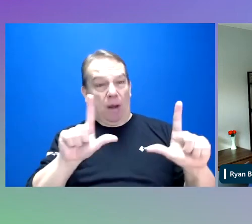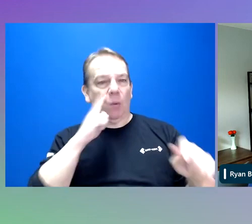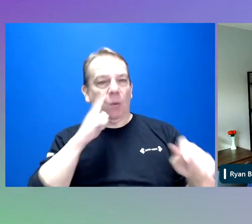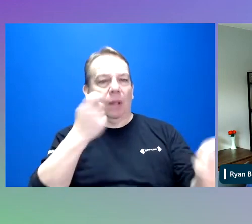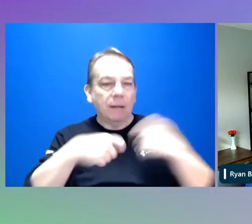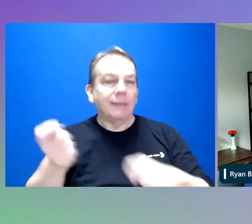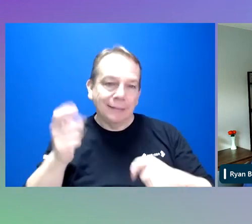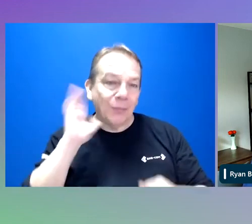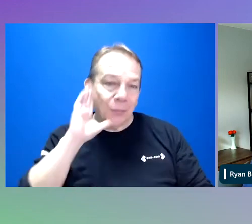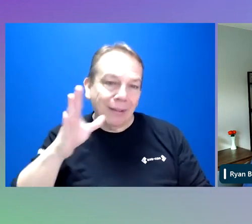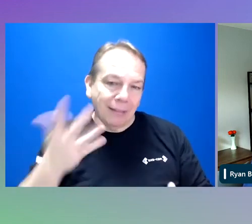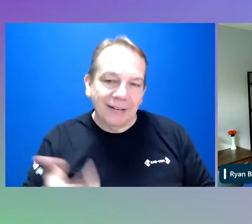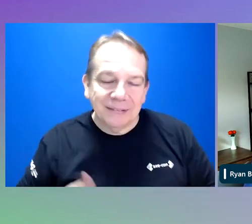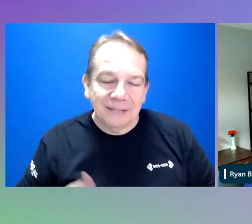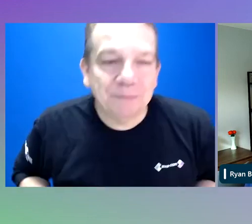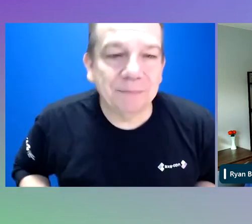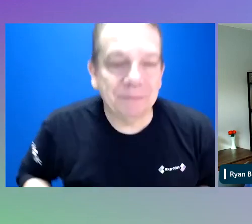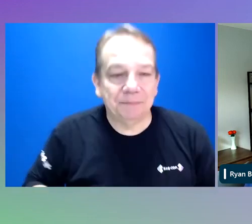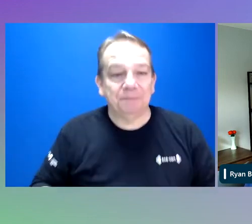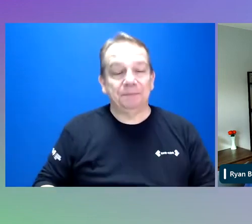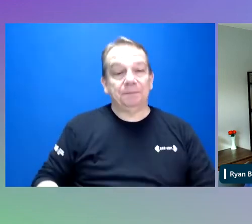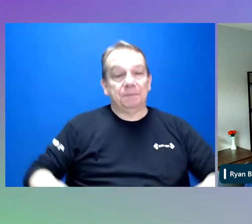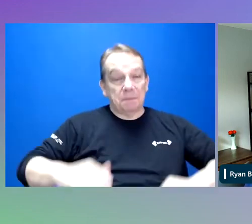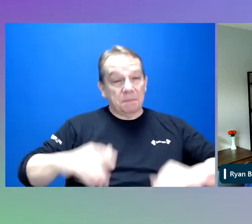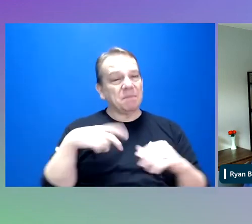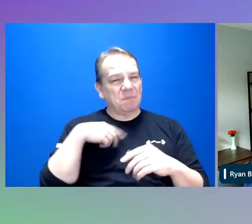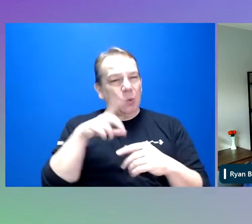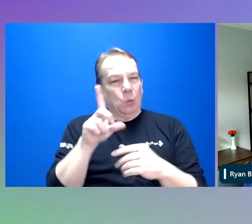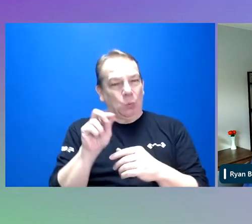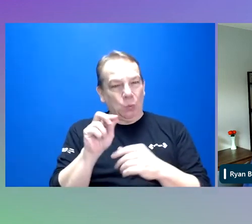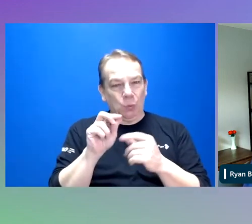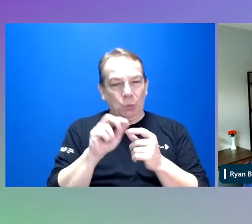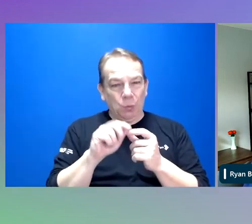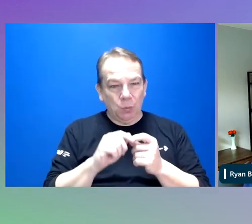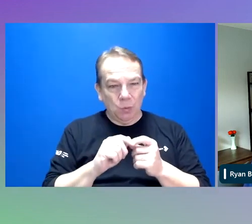disappear. Just yeah, do